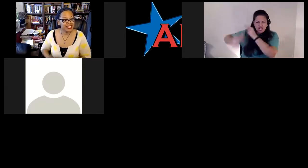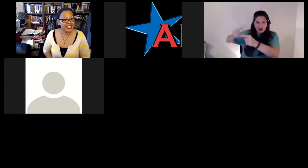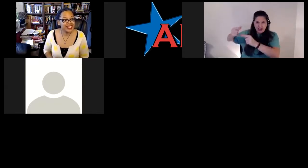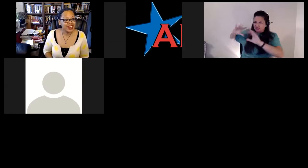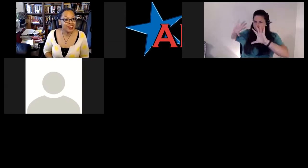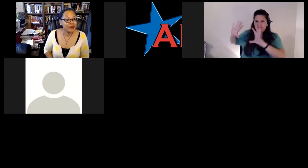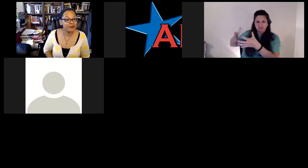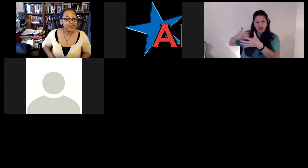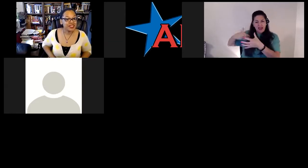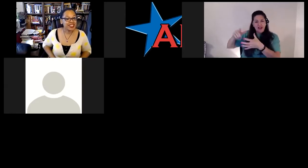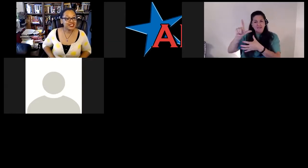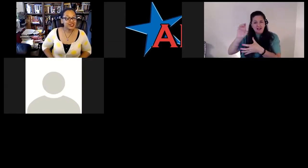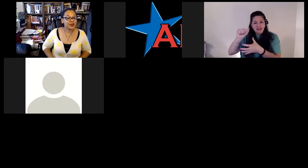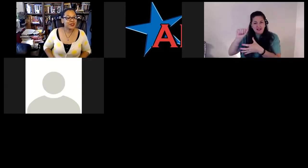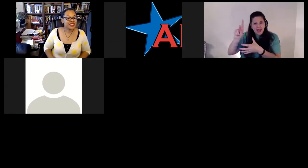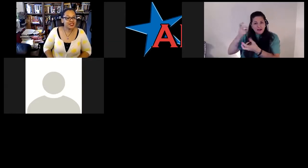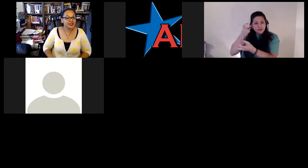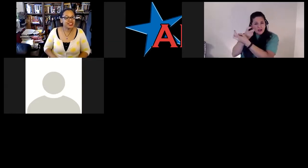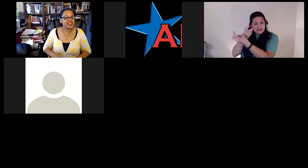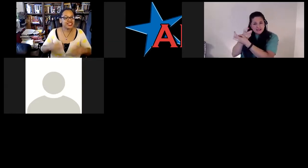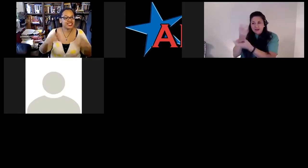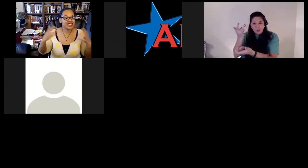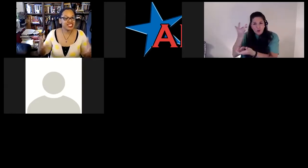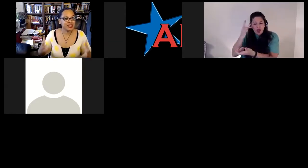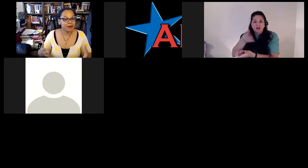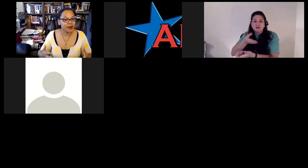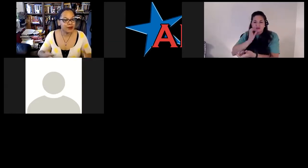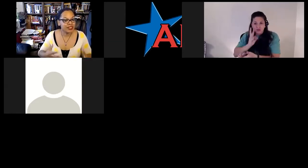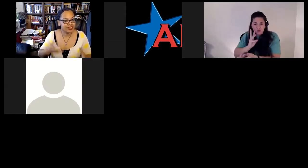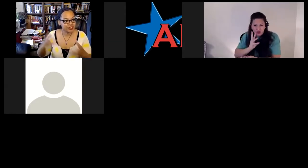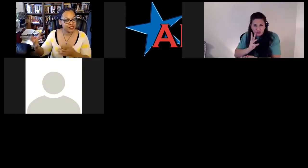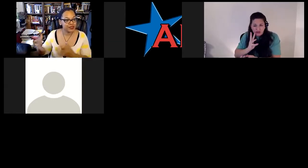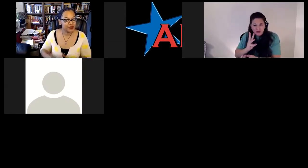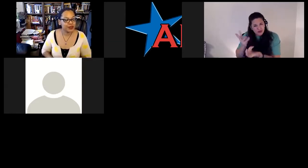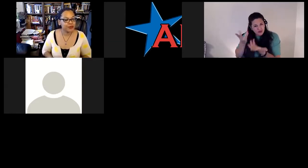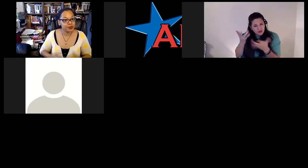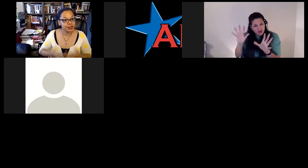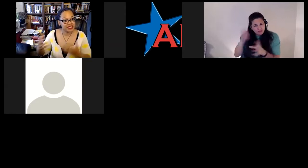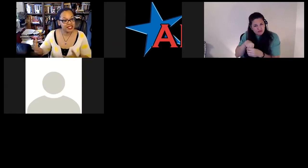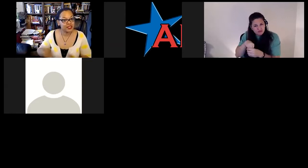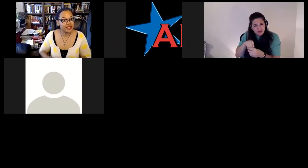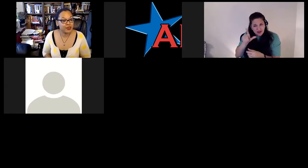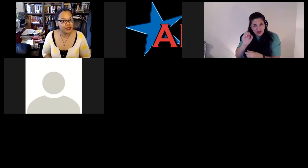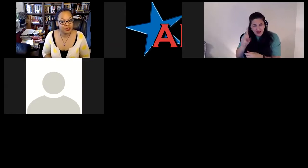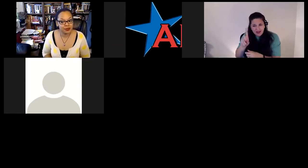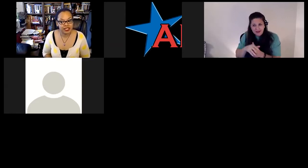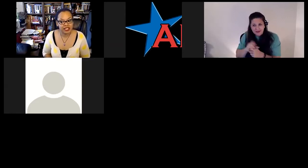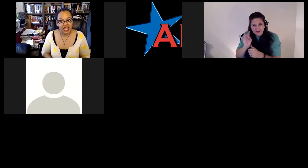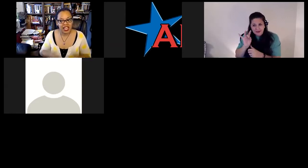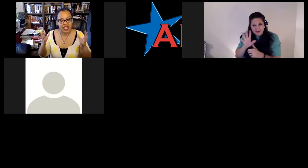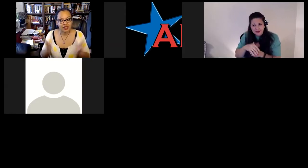poisoning. And so, it's thinking about when those children grow up, to what extent are they going to